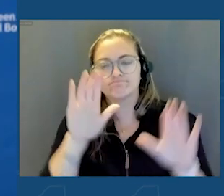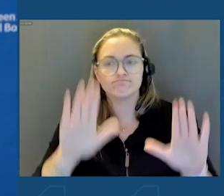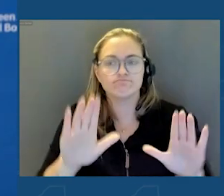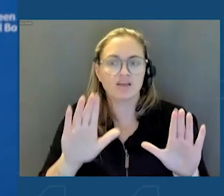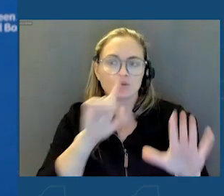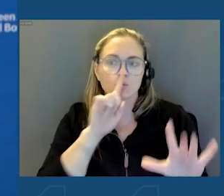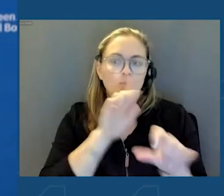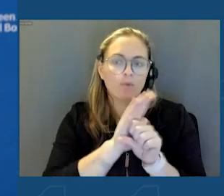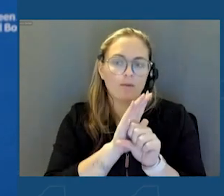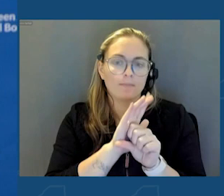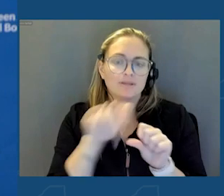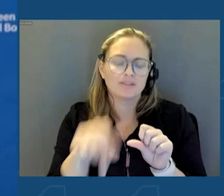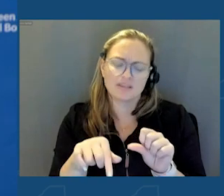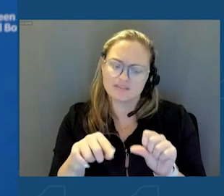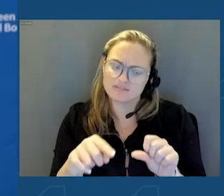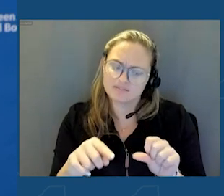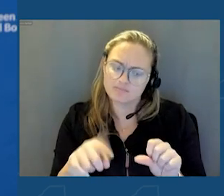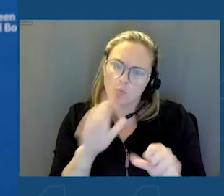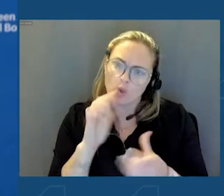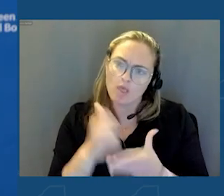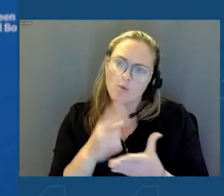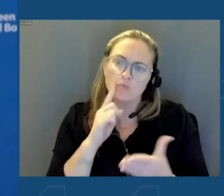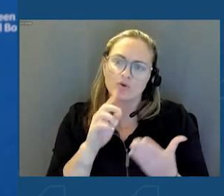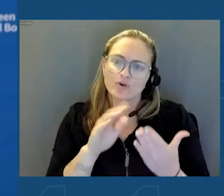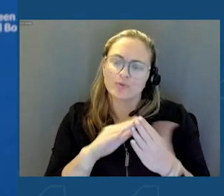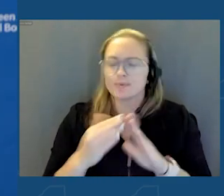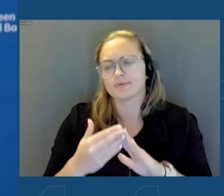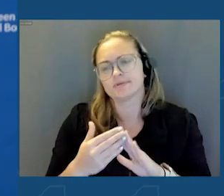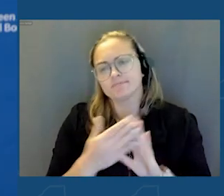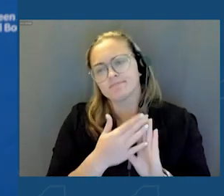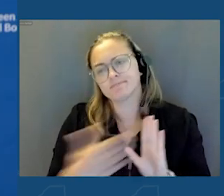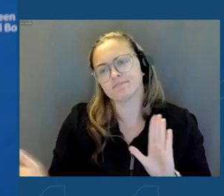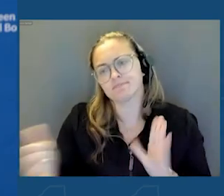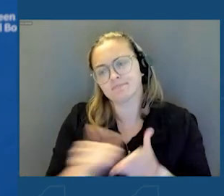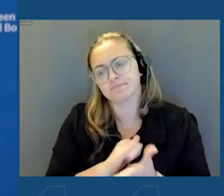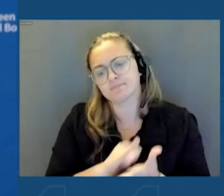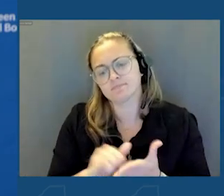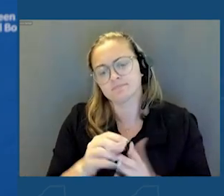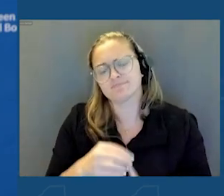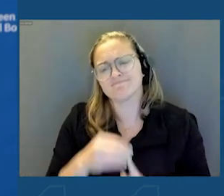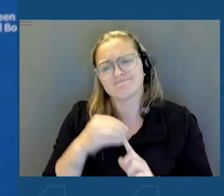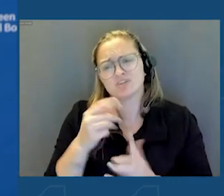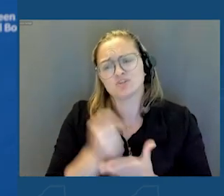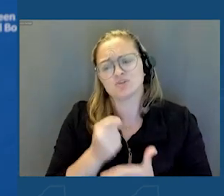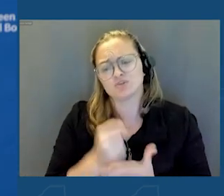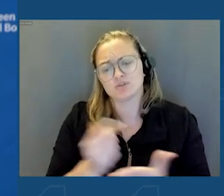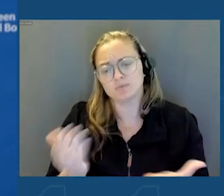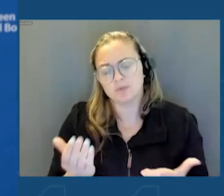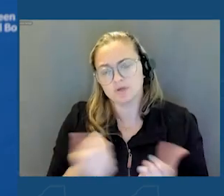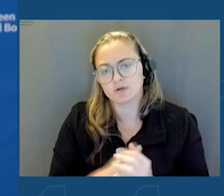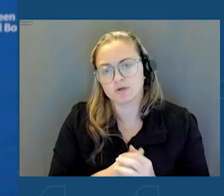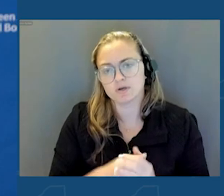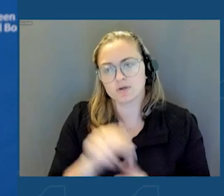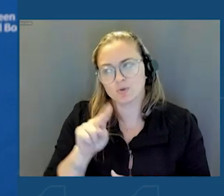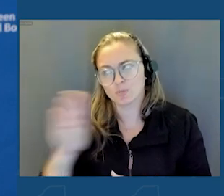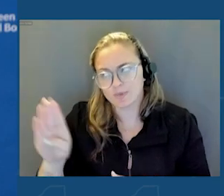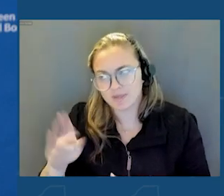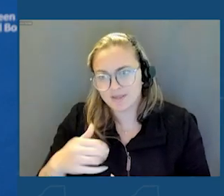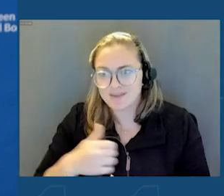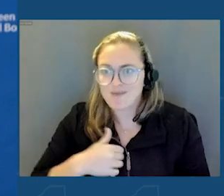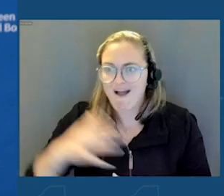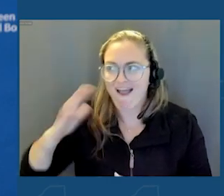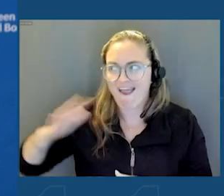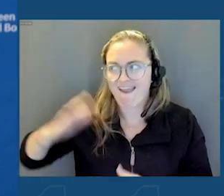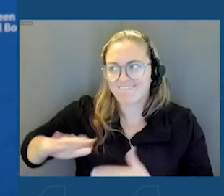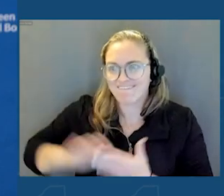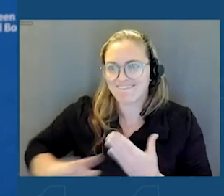that this measure holds for communities across New York. And it's a special treat to be here at UB, my alma mater. I'm just thrilled to be